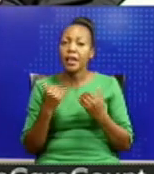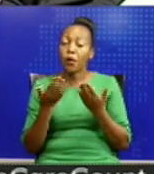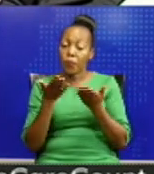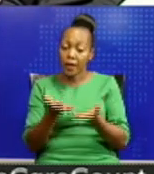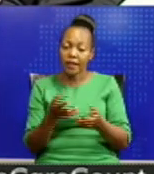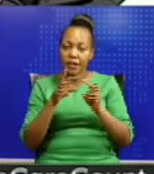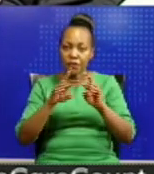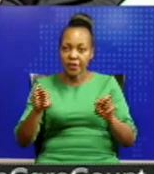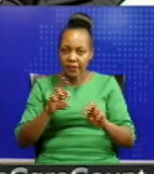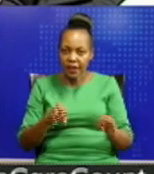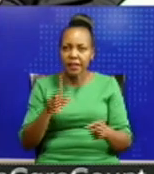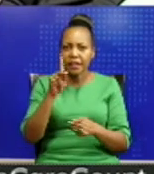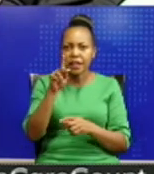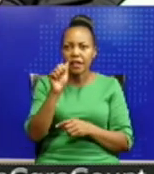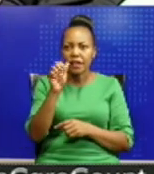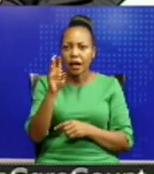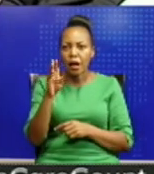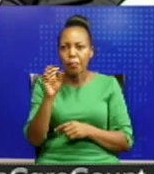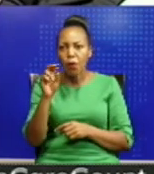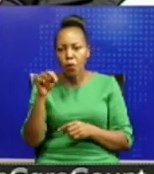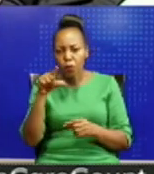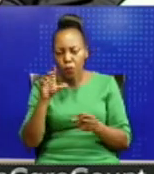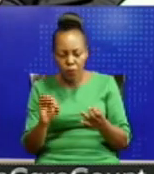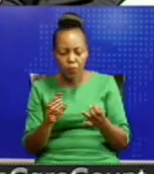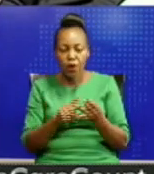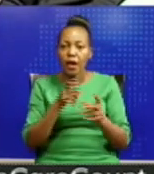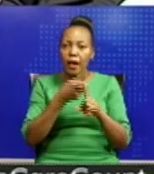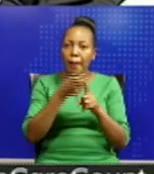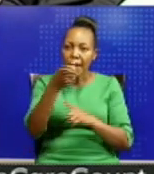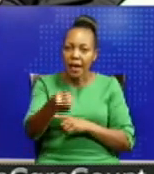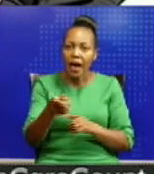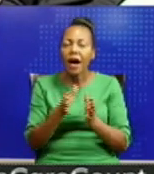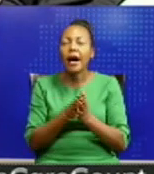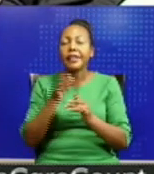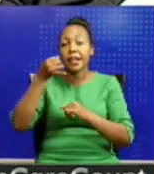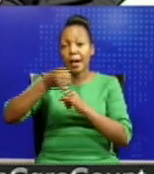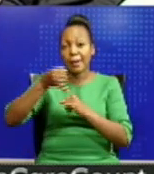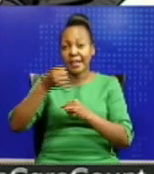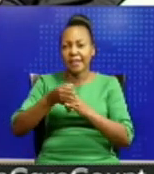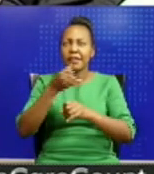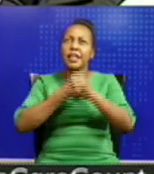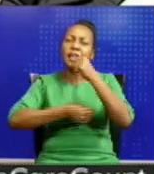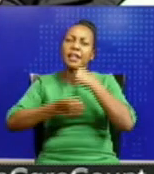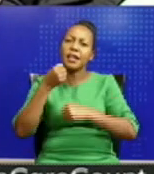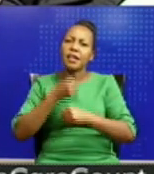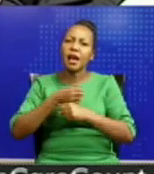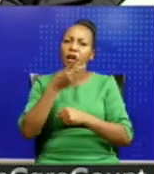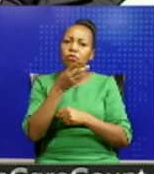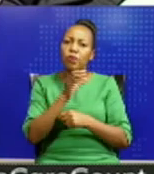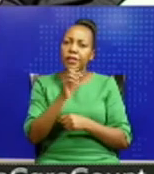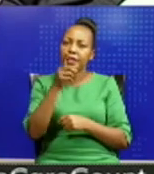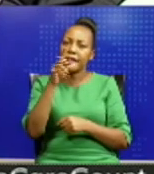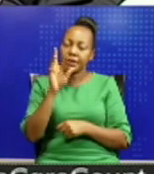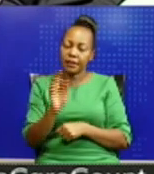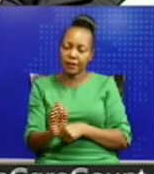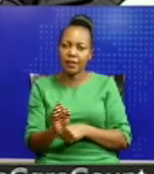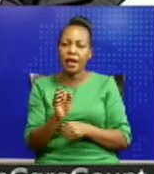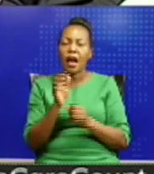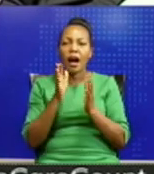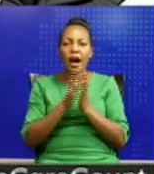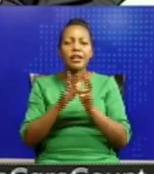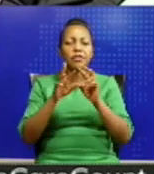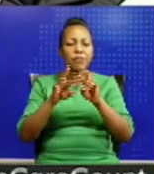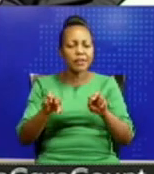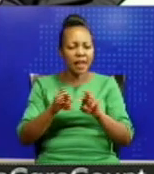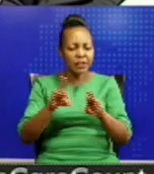this study in Kabong, Kampala, and Kabari. Mm. That was in 2018. Mm. And the